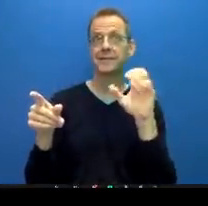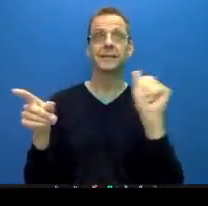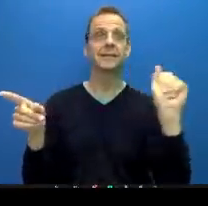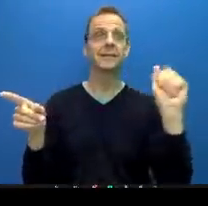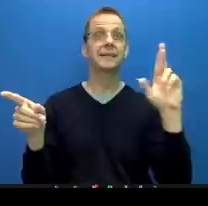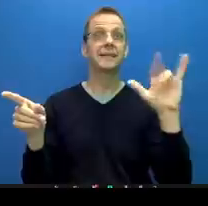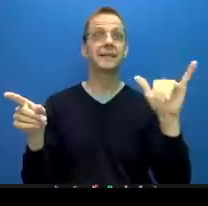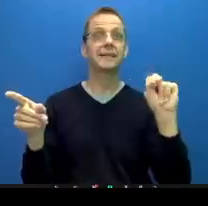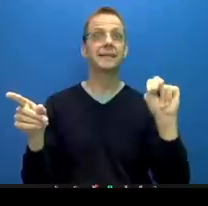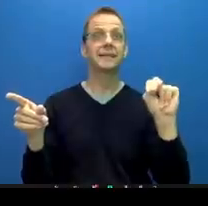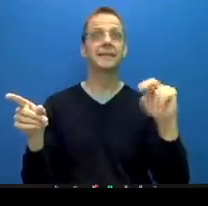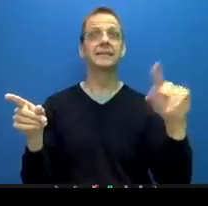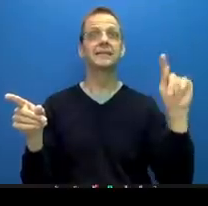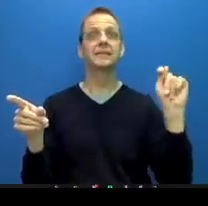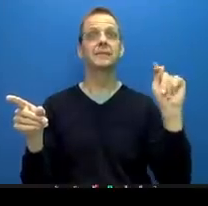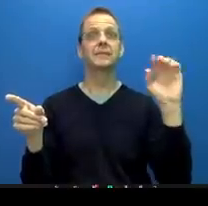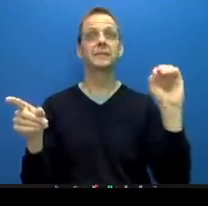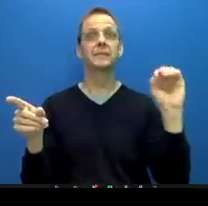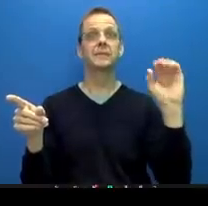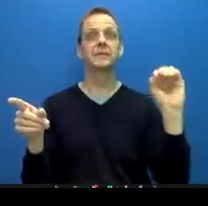erintoombs.github.io, where he will